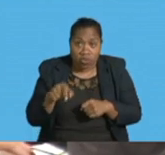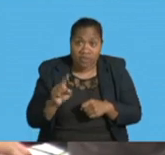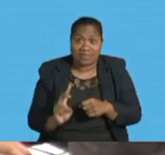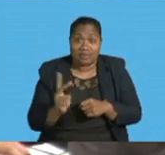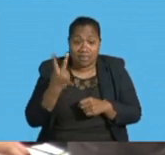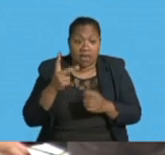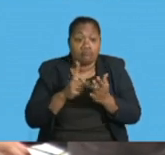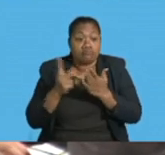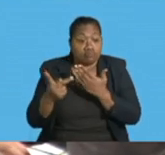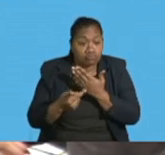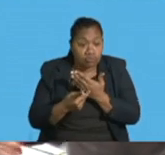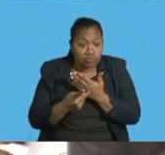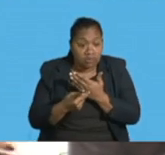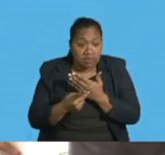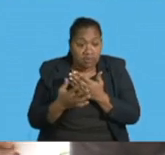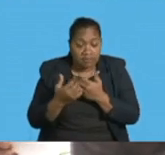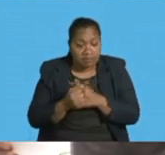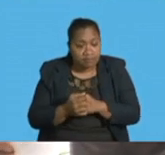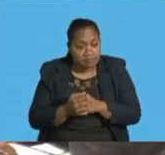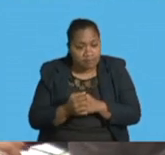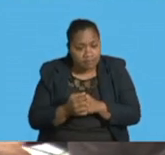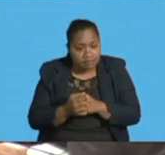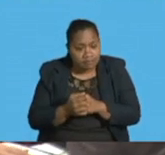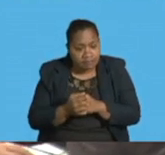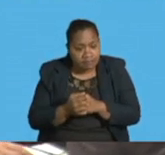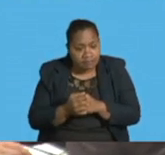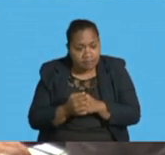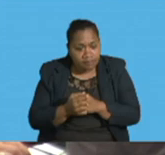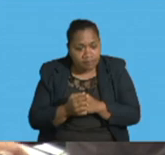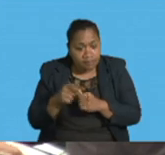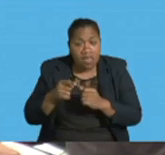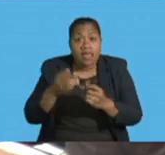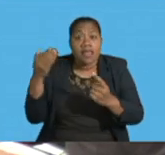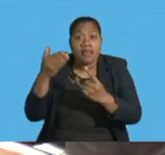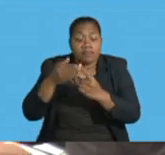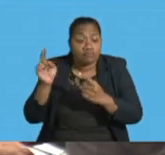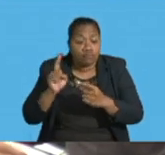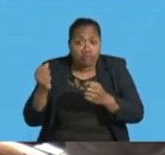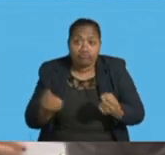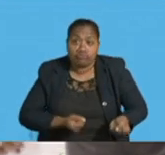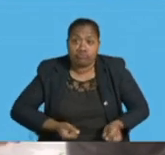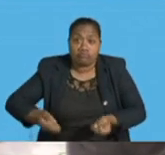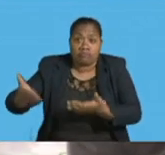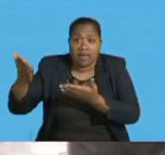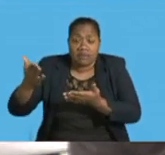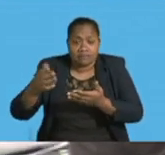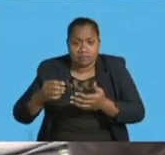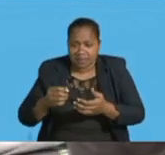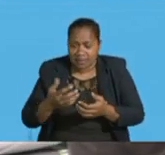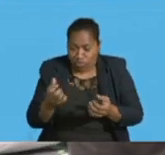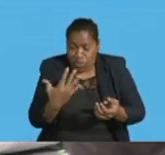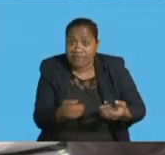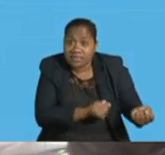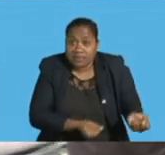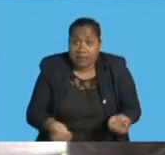nurseries in all the project sites. These nurseries are aimed at supplying nursery stock on a permanent basis, even